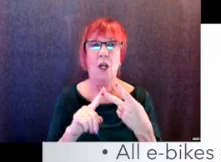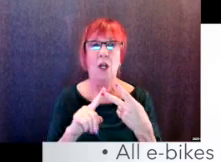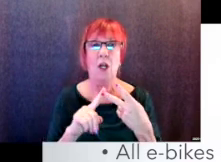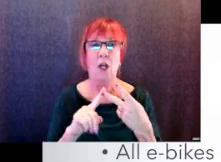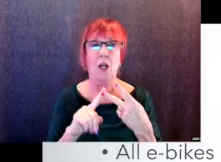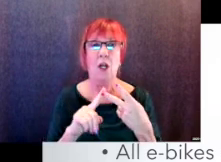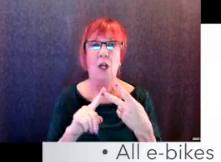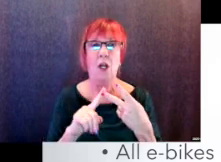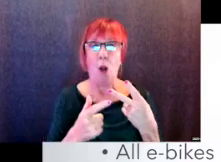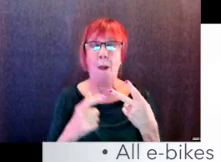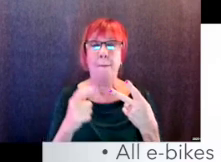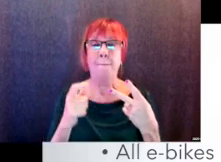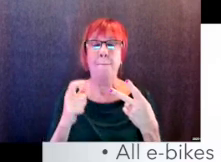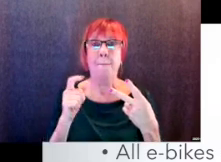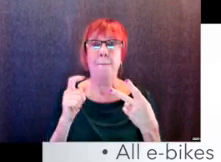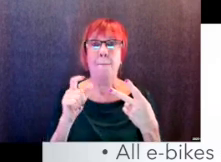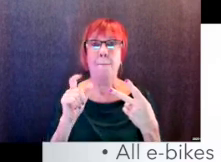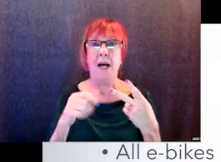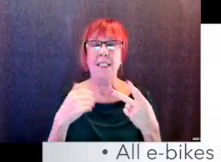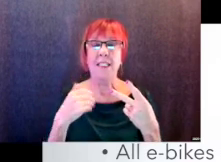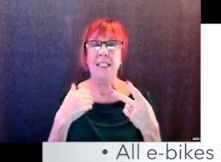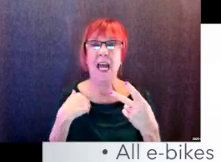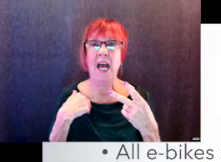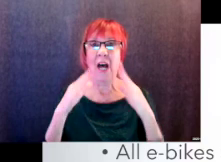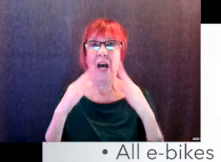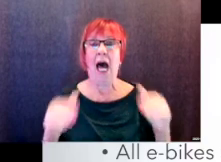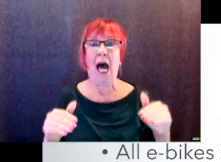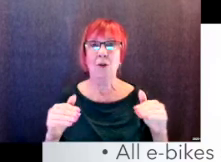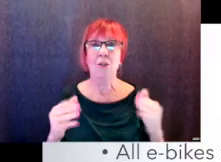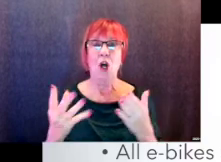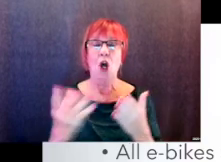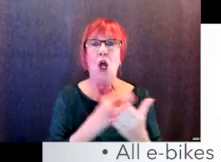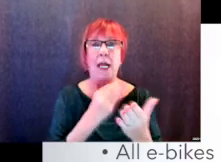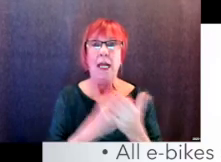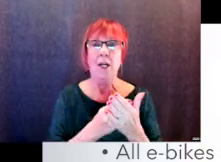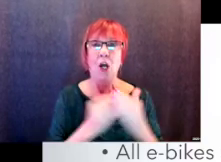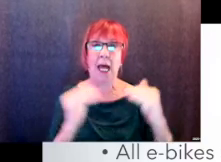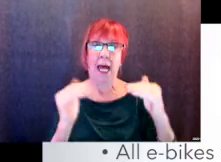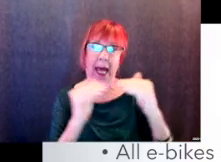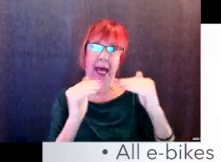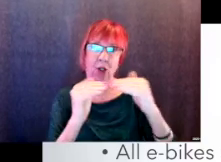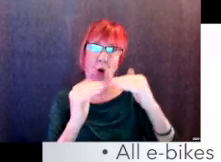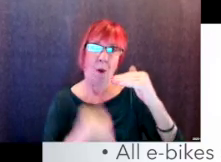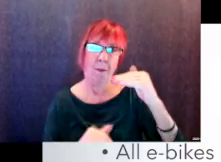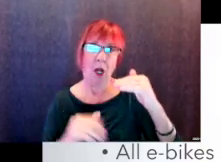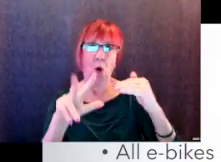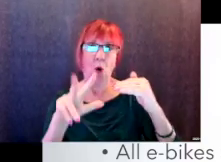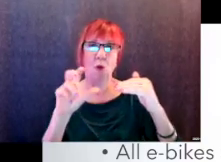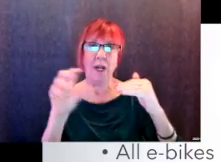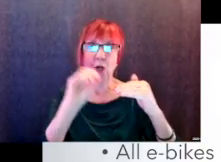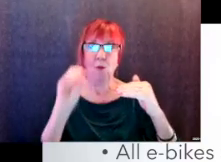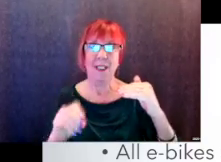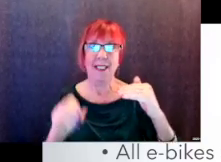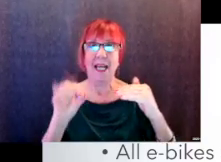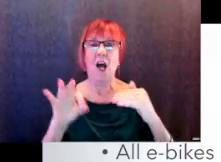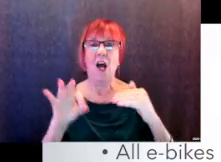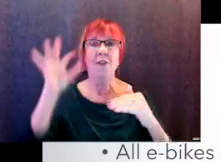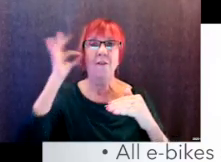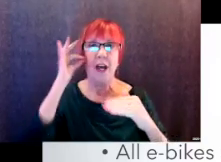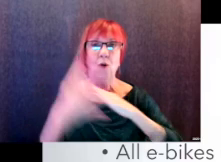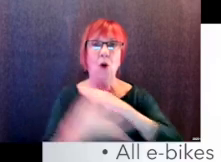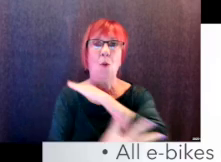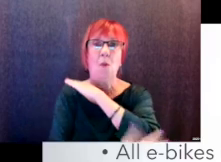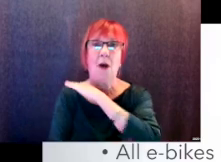All e-bikes must be class 1, 2, or 3, have integrated lights, operable